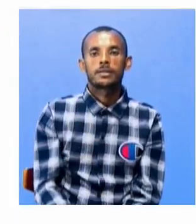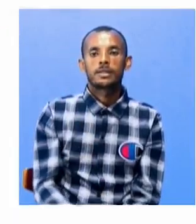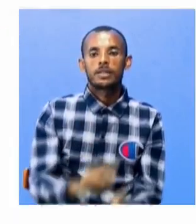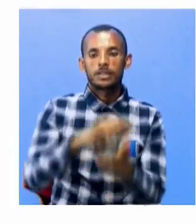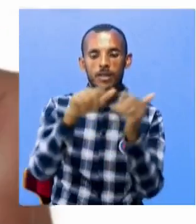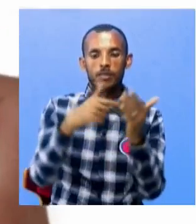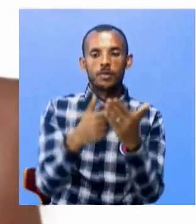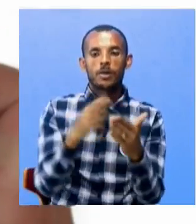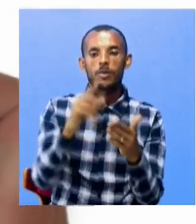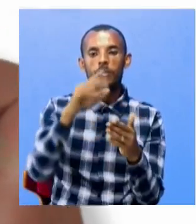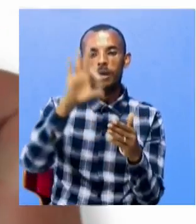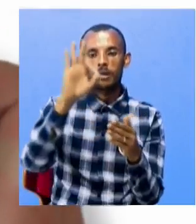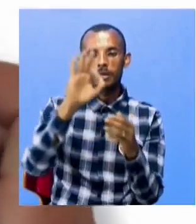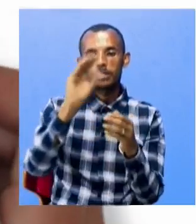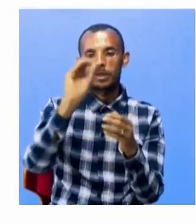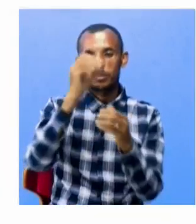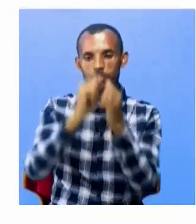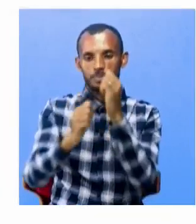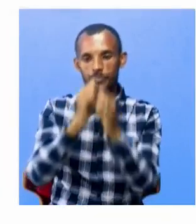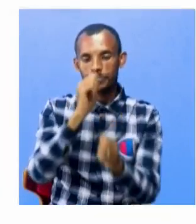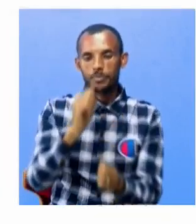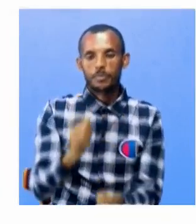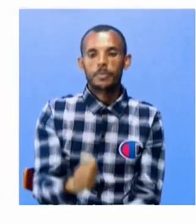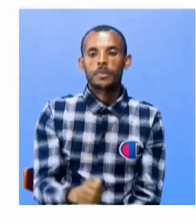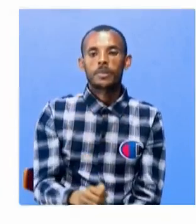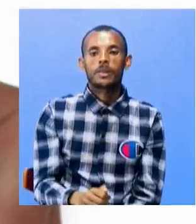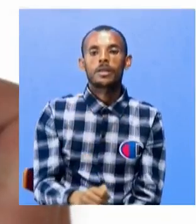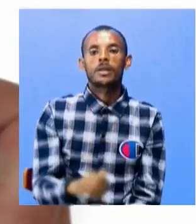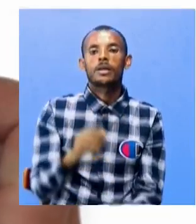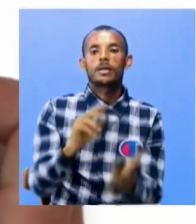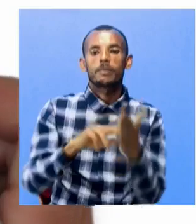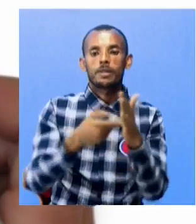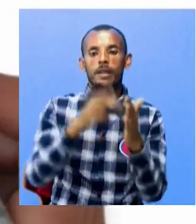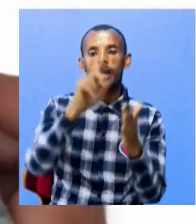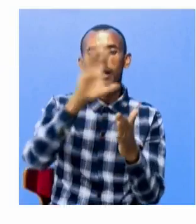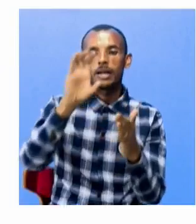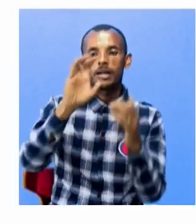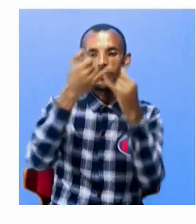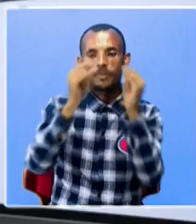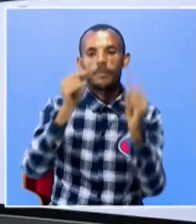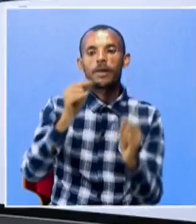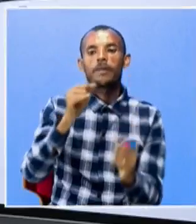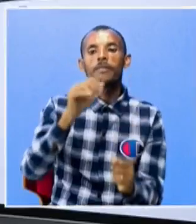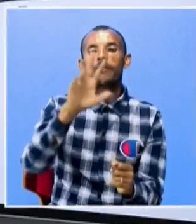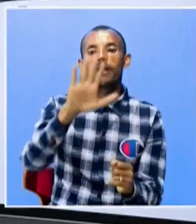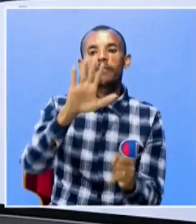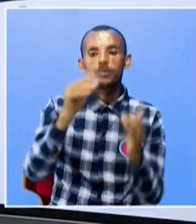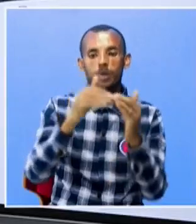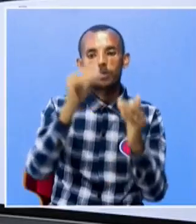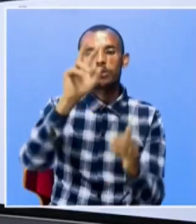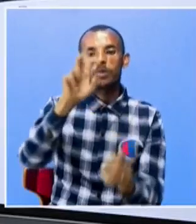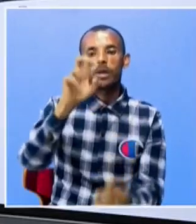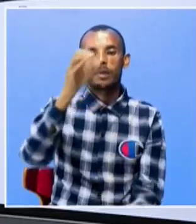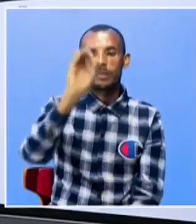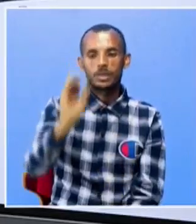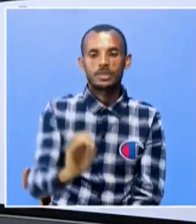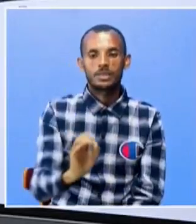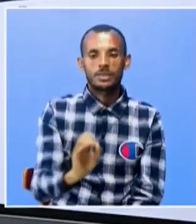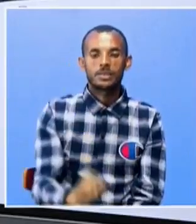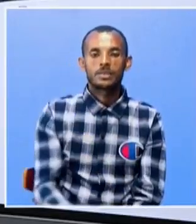Therefore, this cancels out 100 over 50 is 20%. Therefore here,